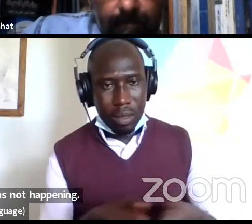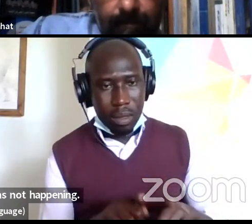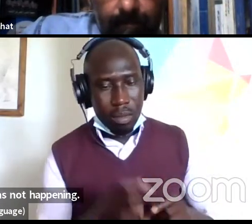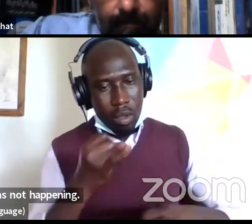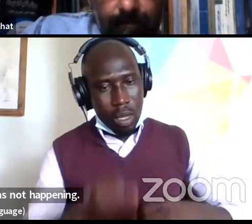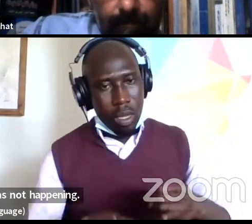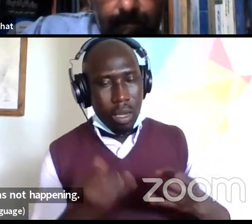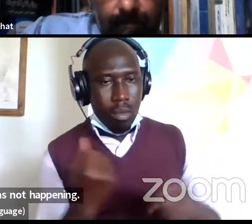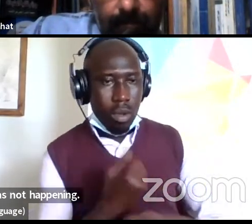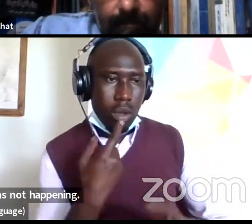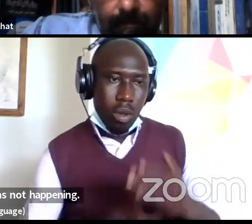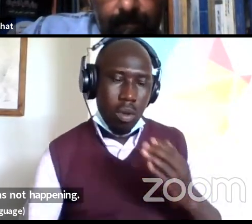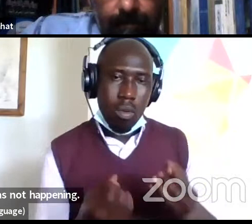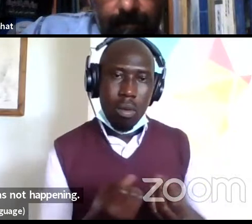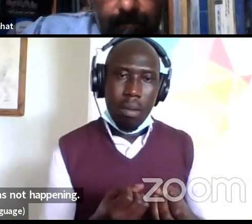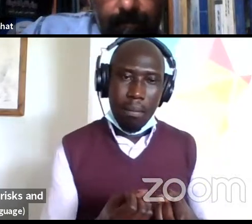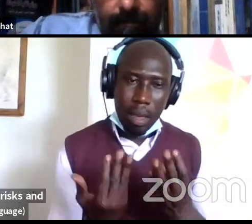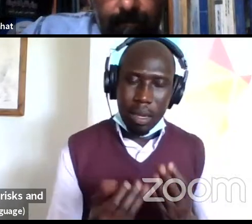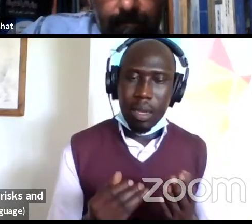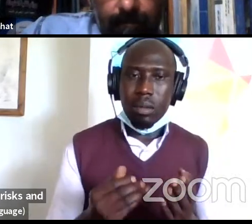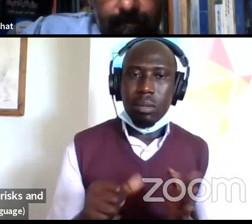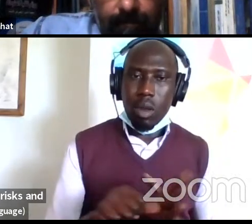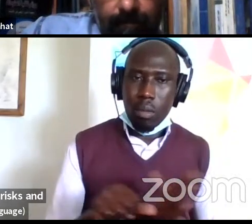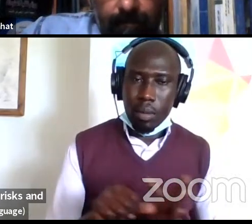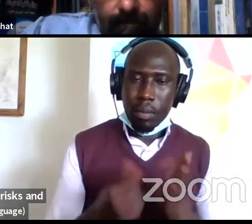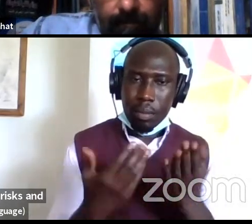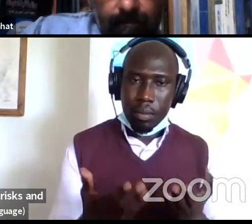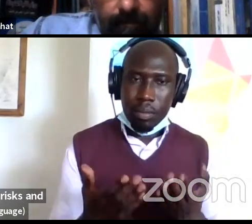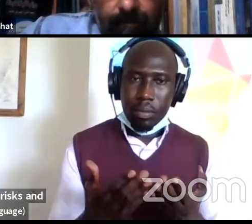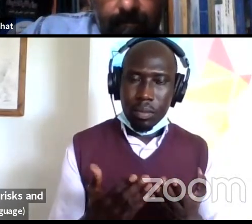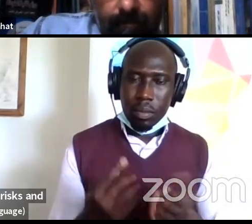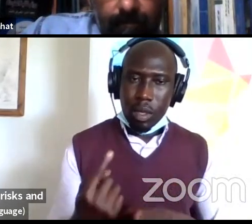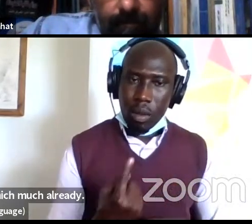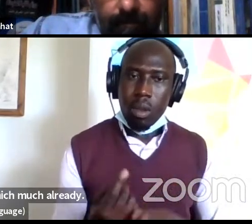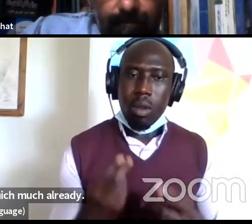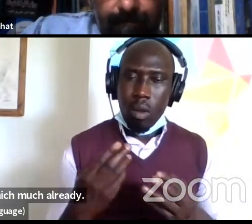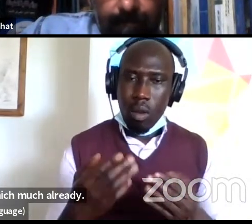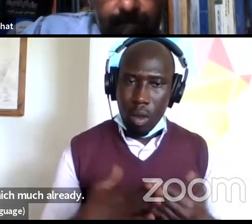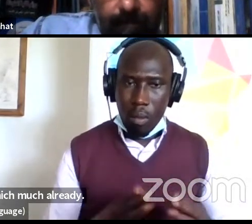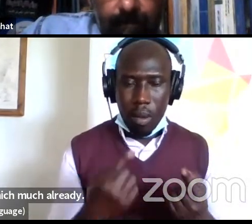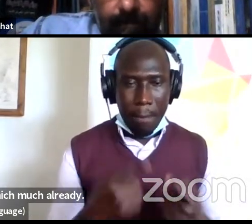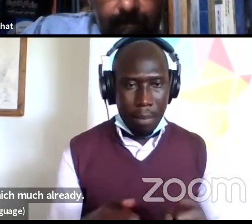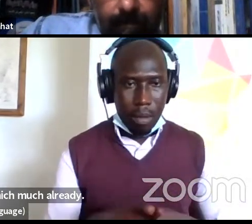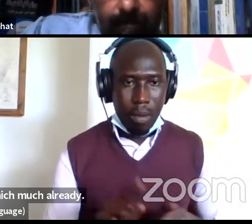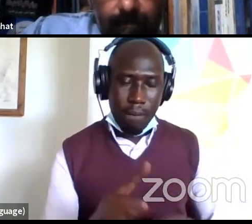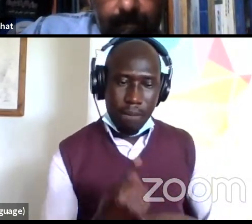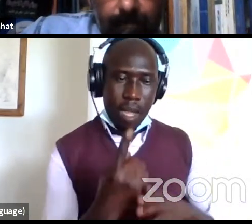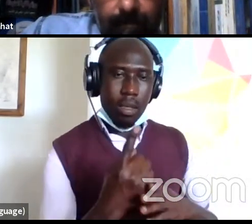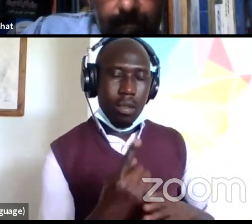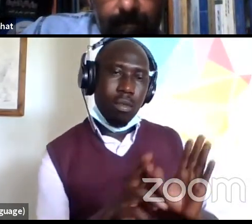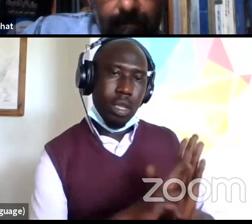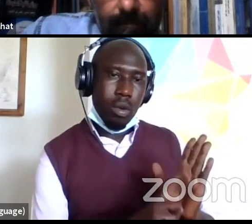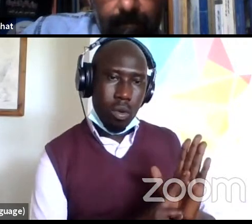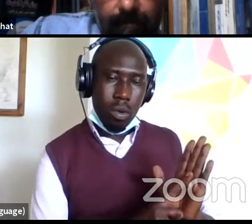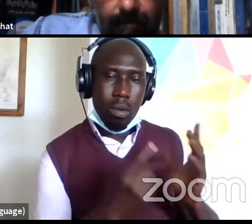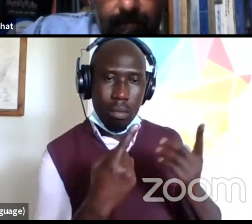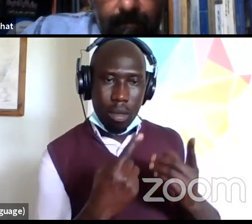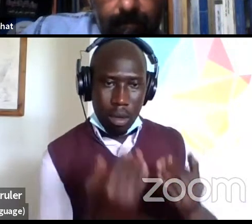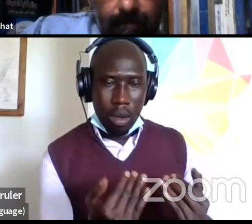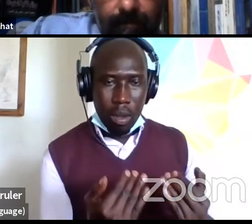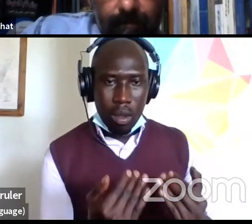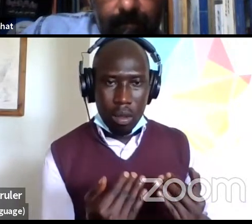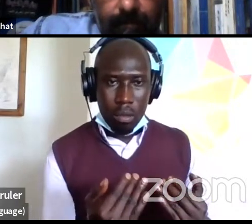today with so much risks and pretty much only hoping for the best from the ruler. So